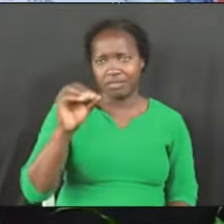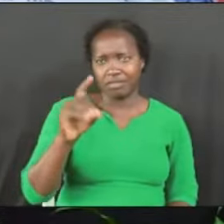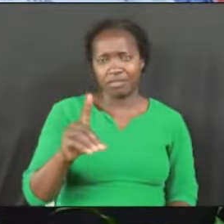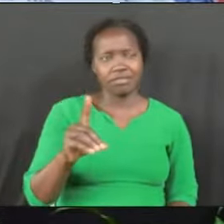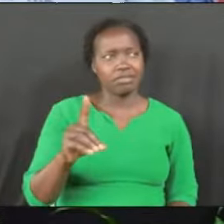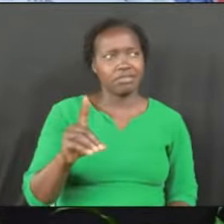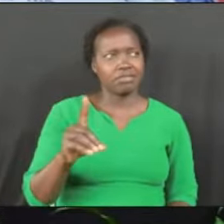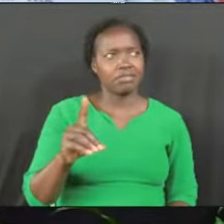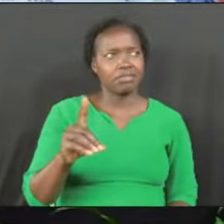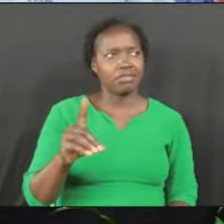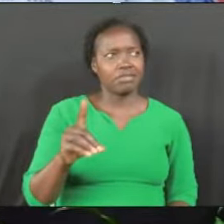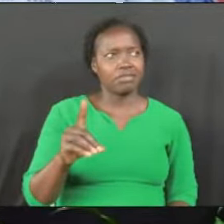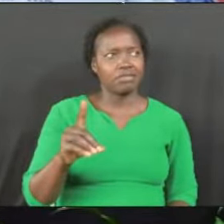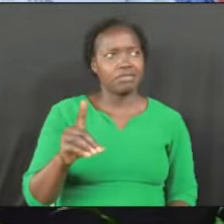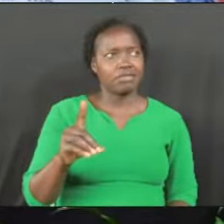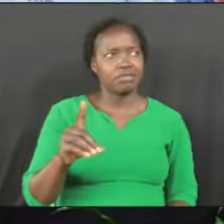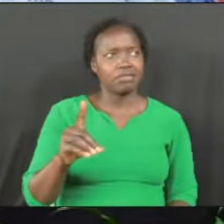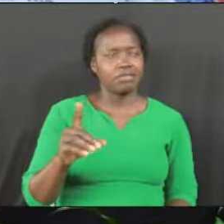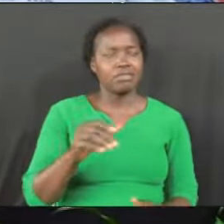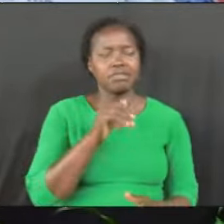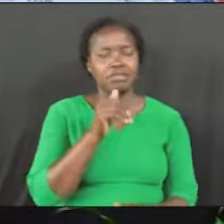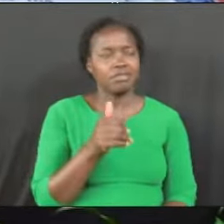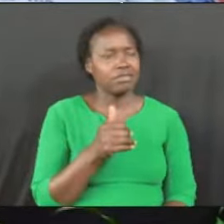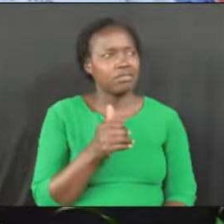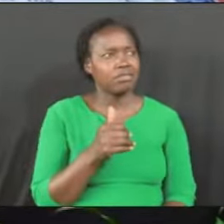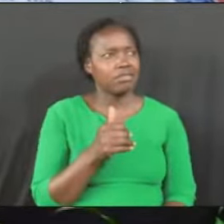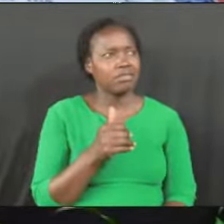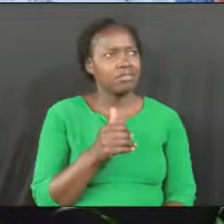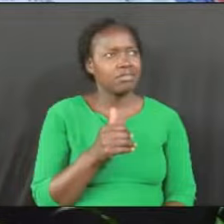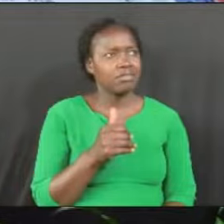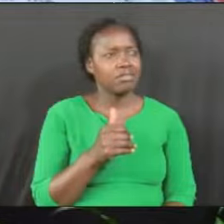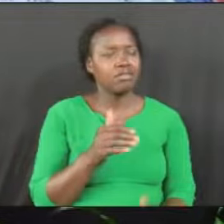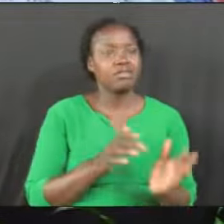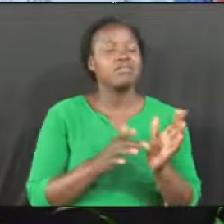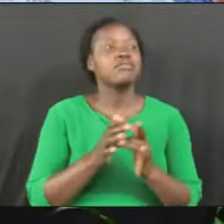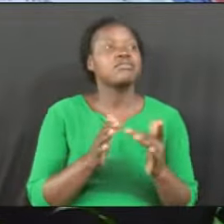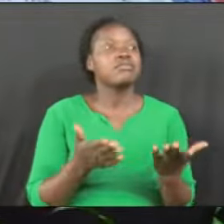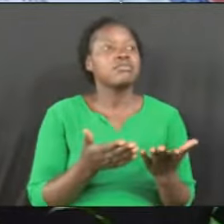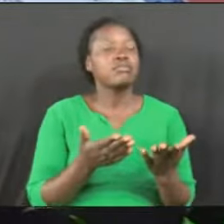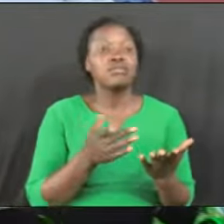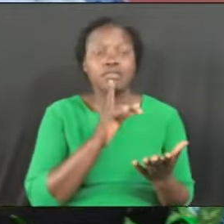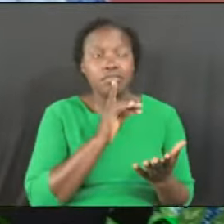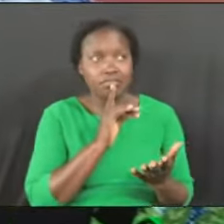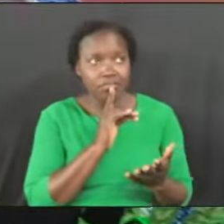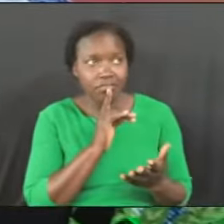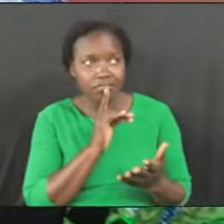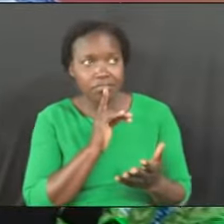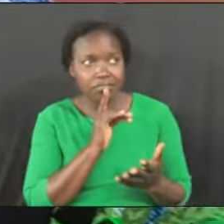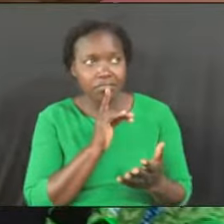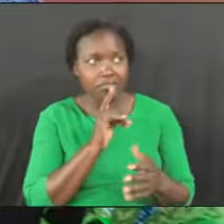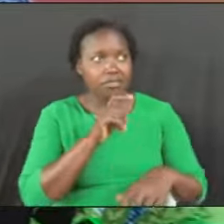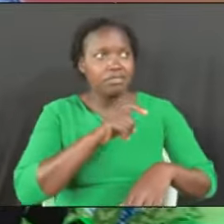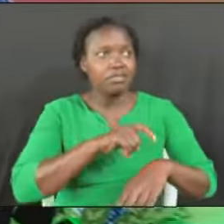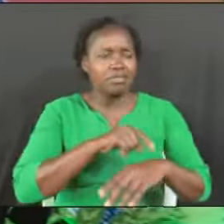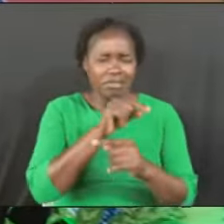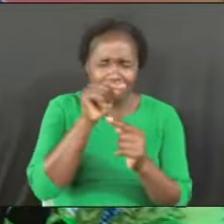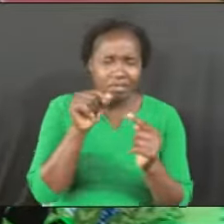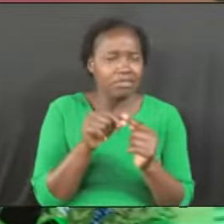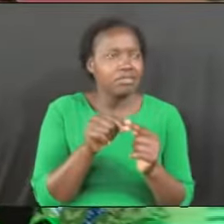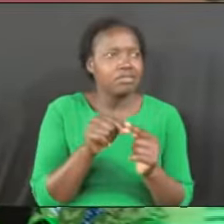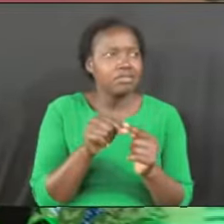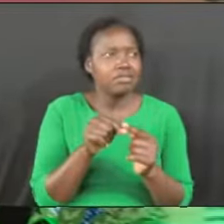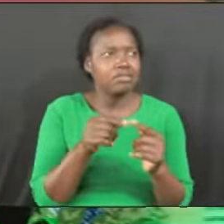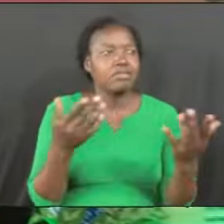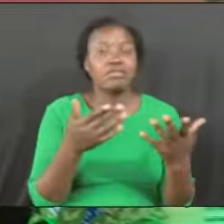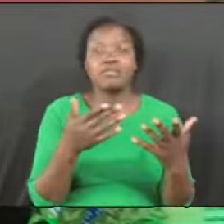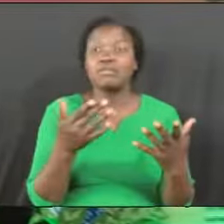one went wrong. The Bible doesn't tell us with specificity where he